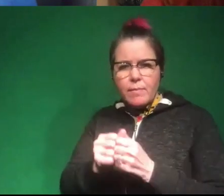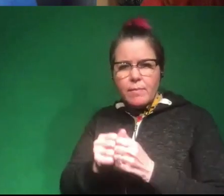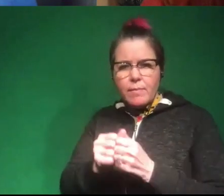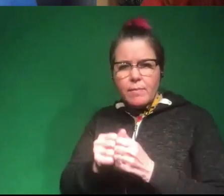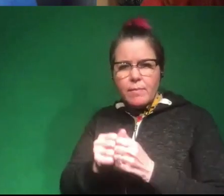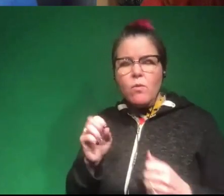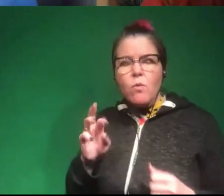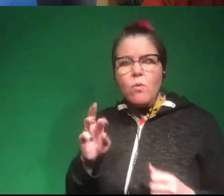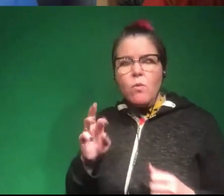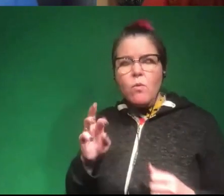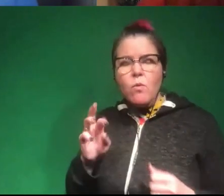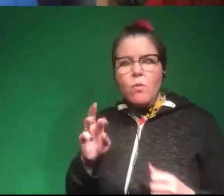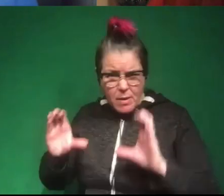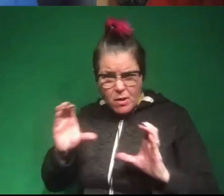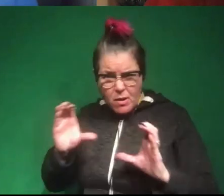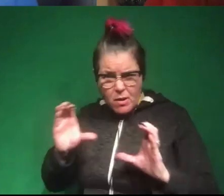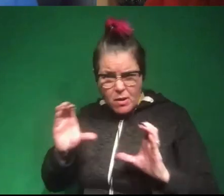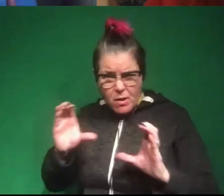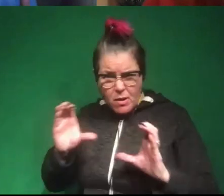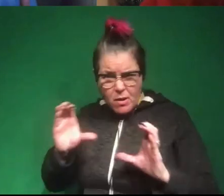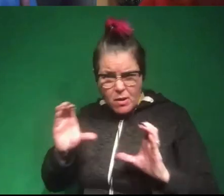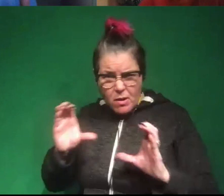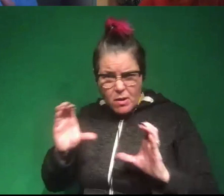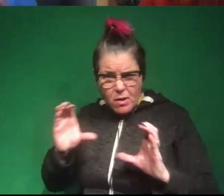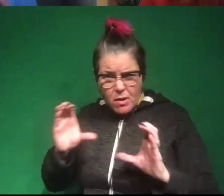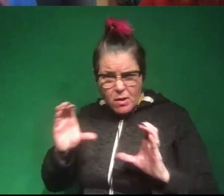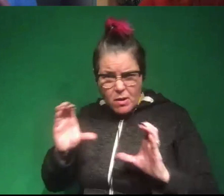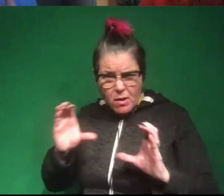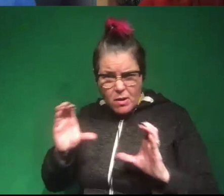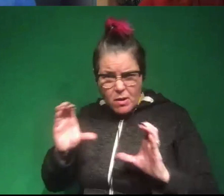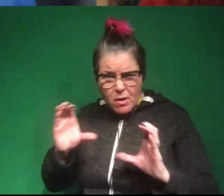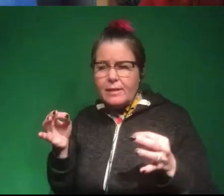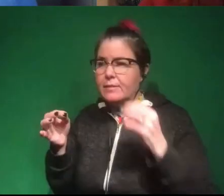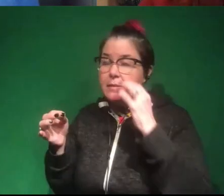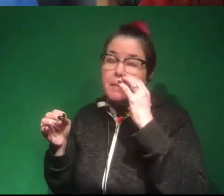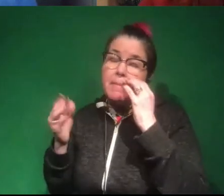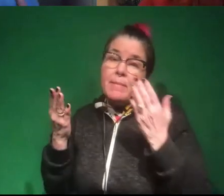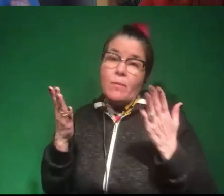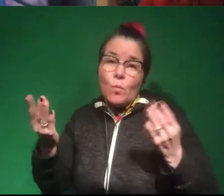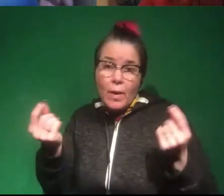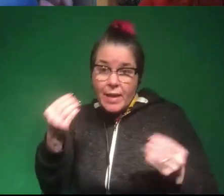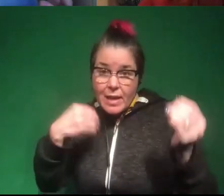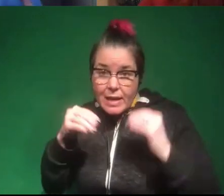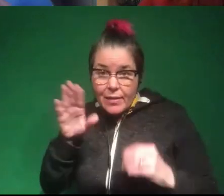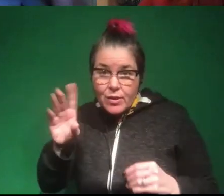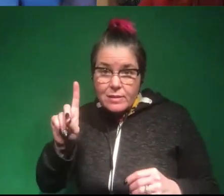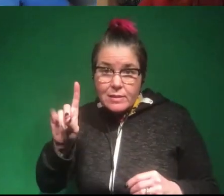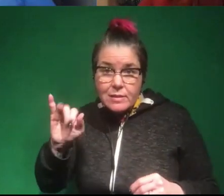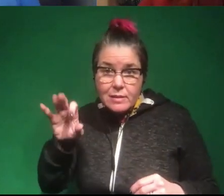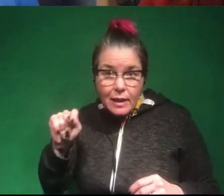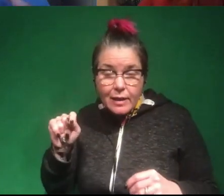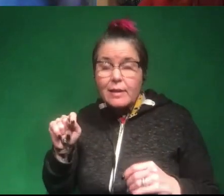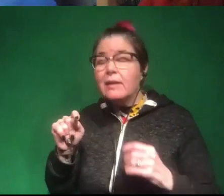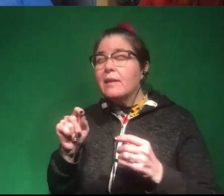of chemicals? So we don't really know how these decisions get made. Diet can affect what kind of